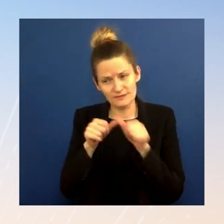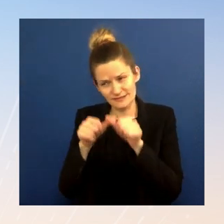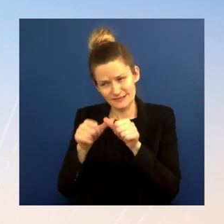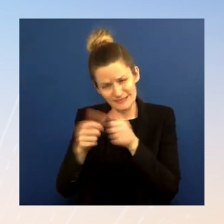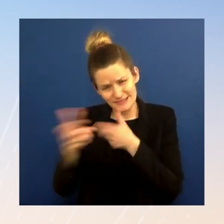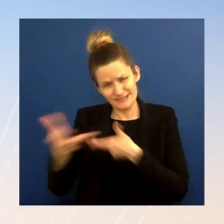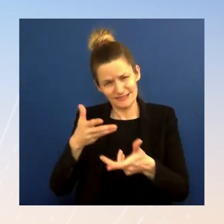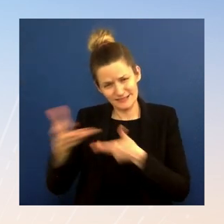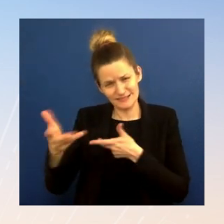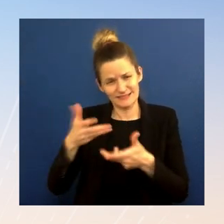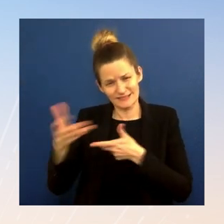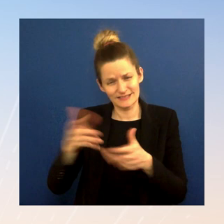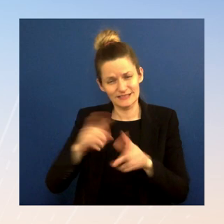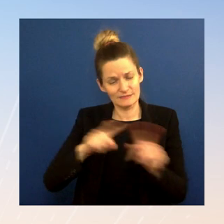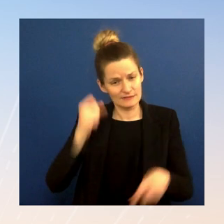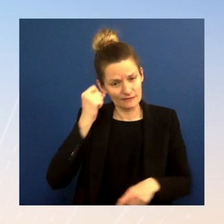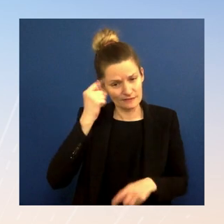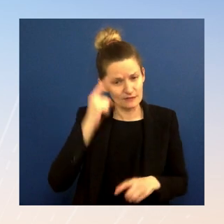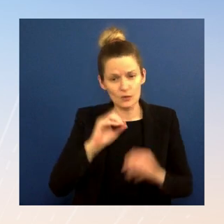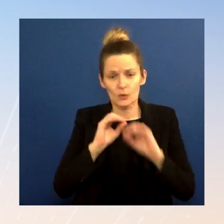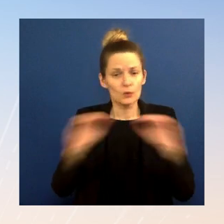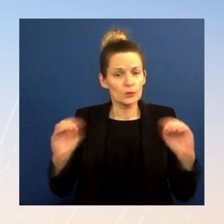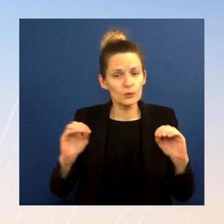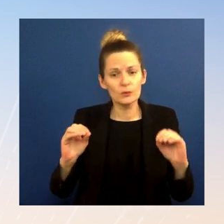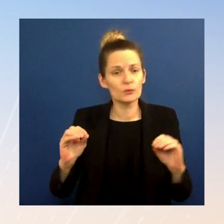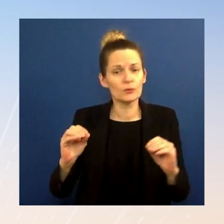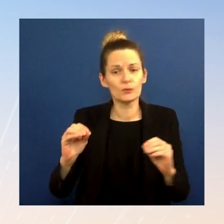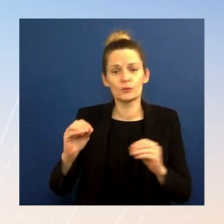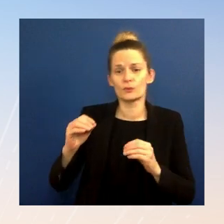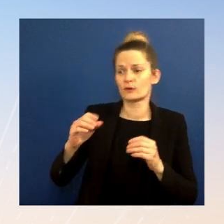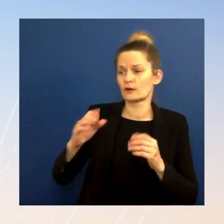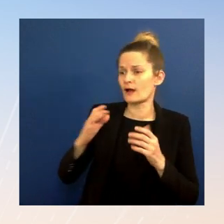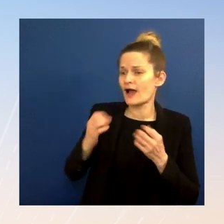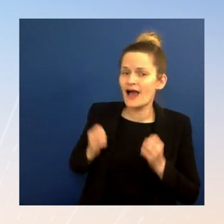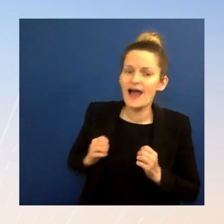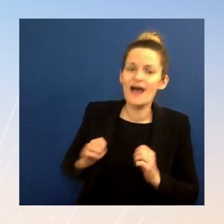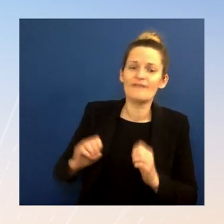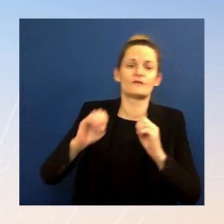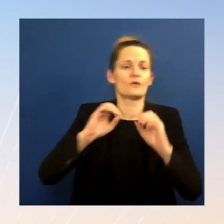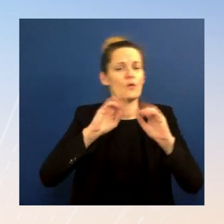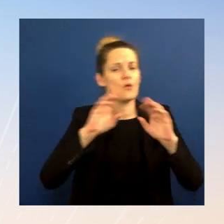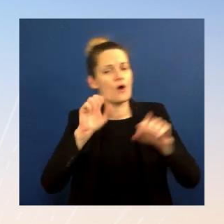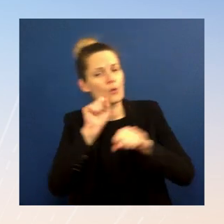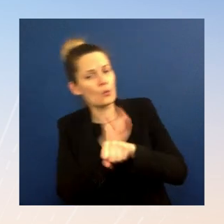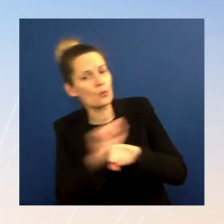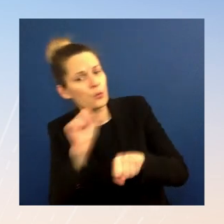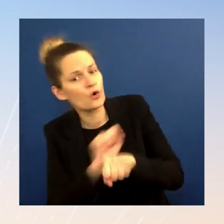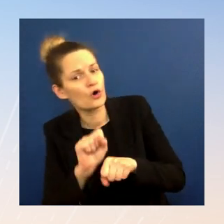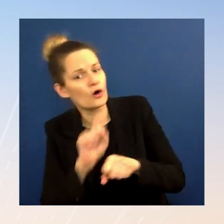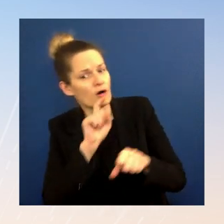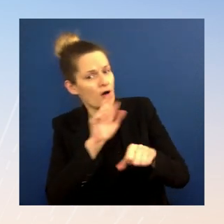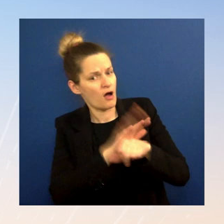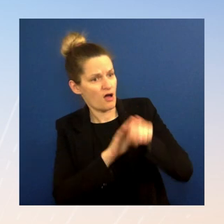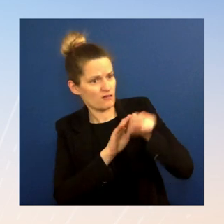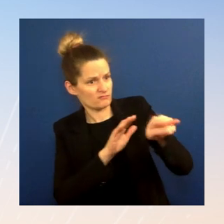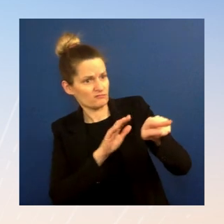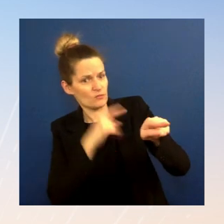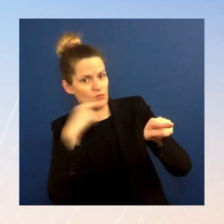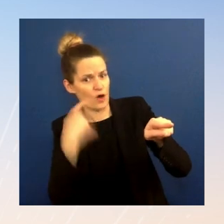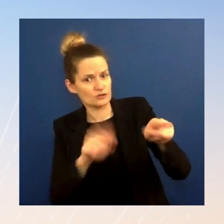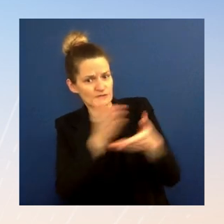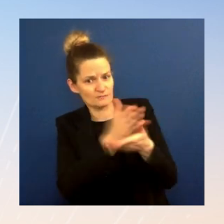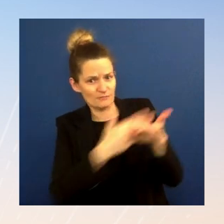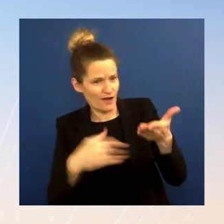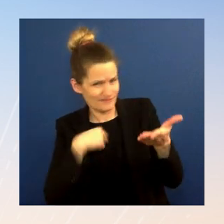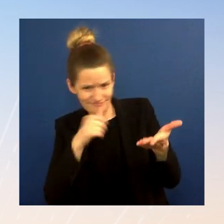no evidence that President Putin and the Russians are de-escalating, and that is really what we are going to continue to closely watch. Go ahead. A